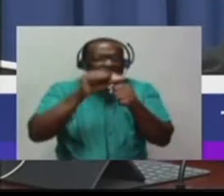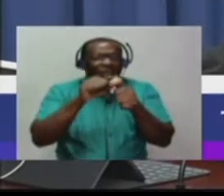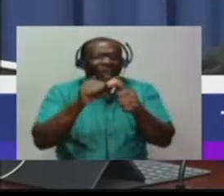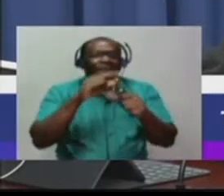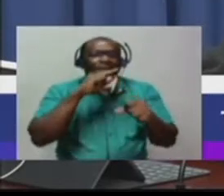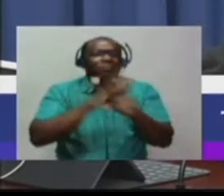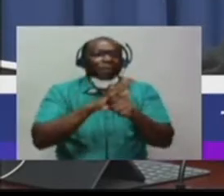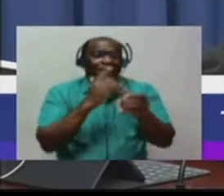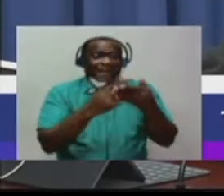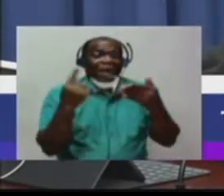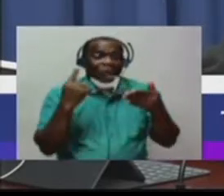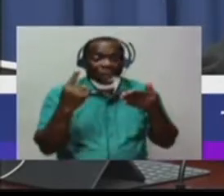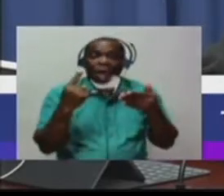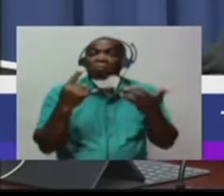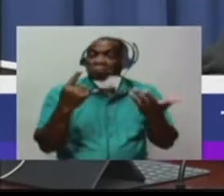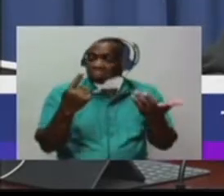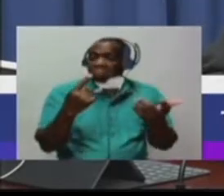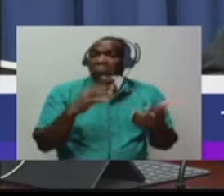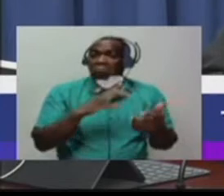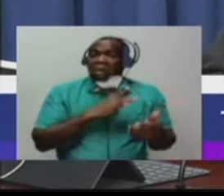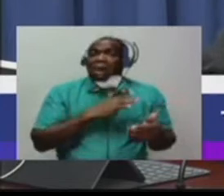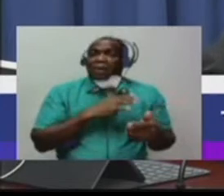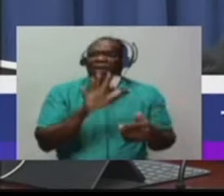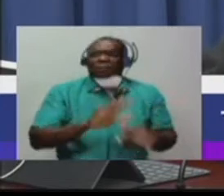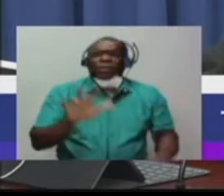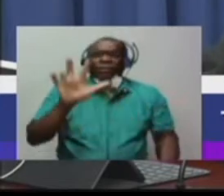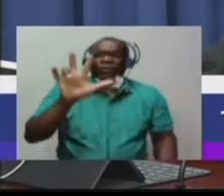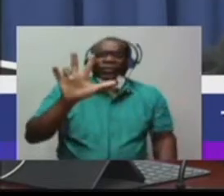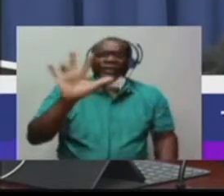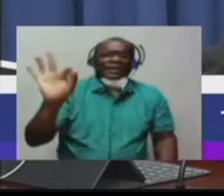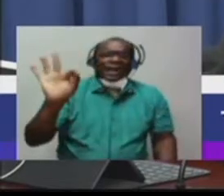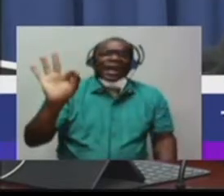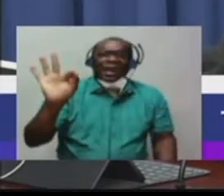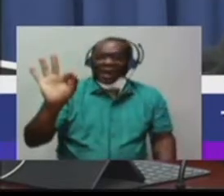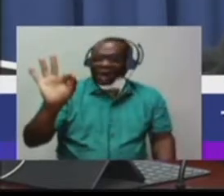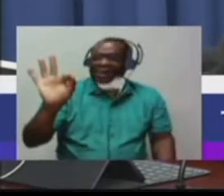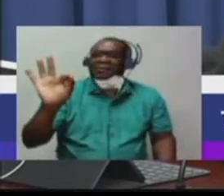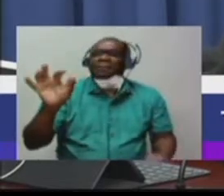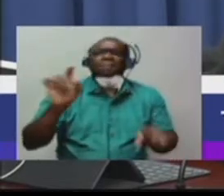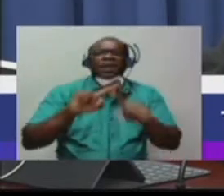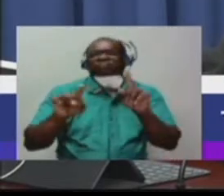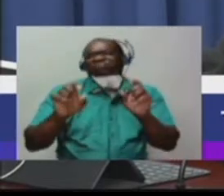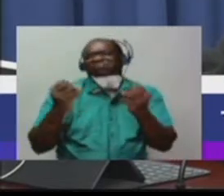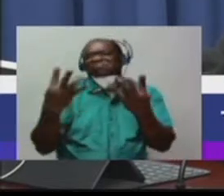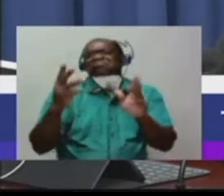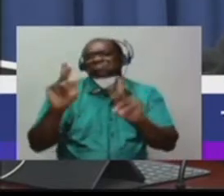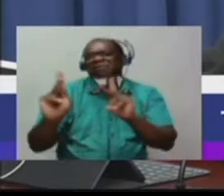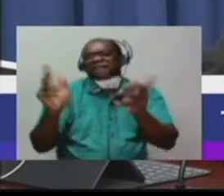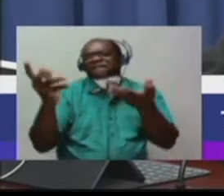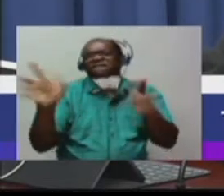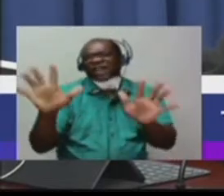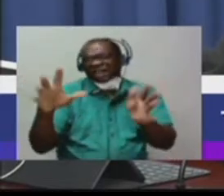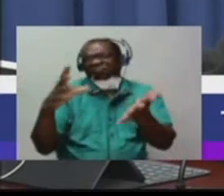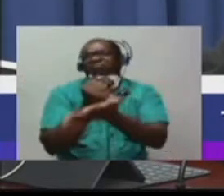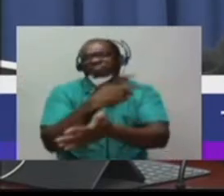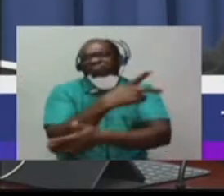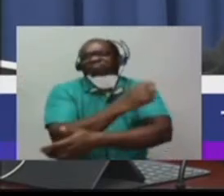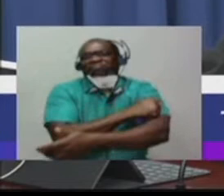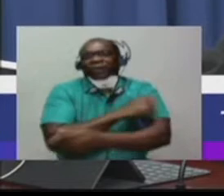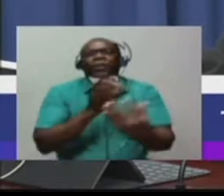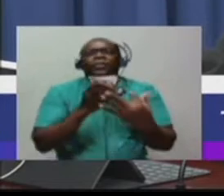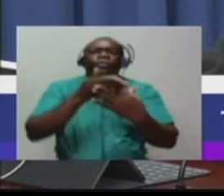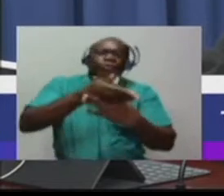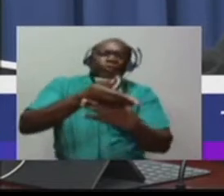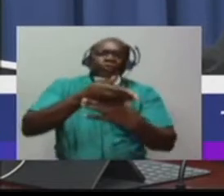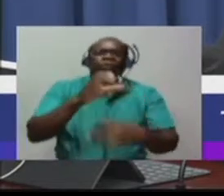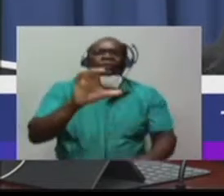39, but many people were already vaccinated through the CPEP program, vaccination drive and construction.